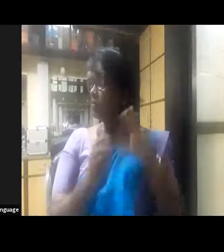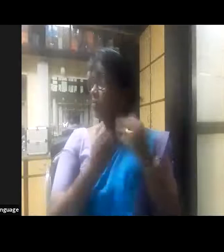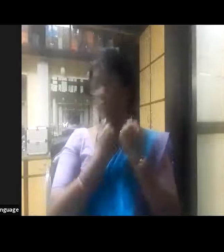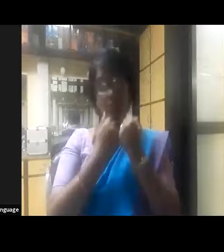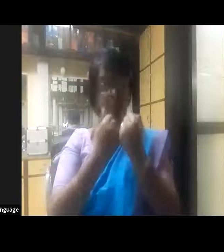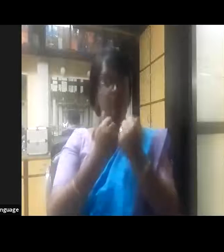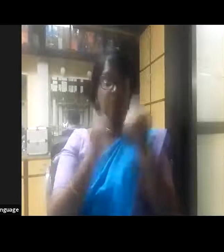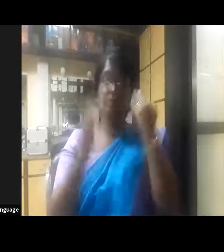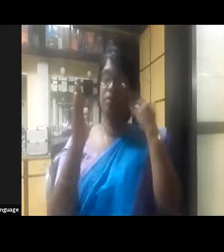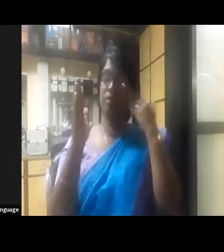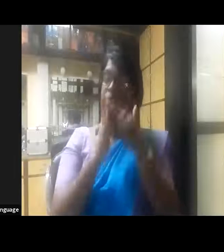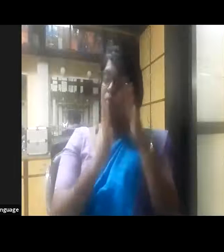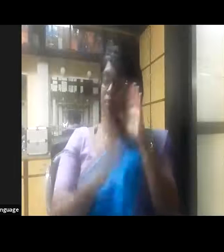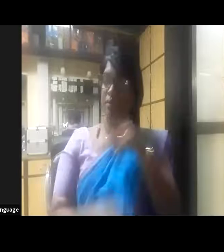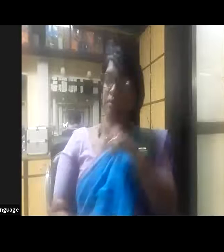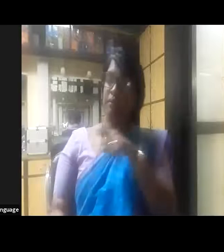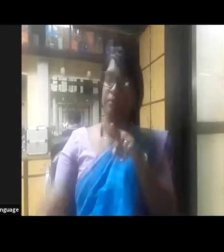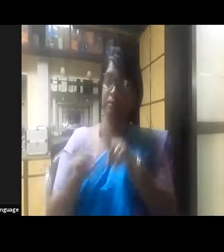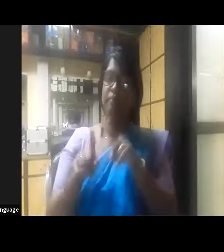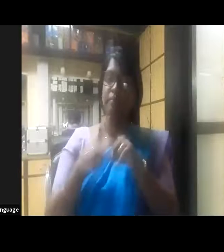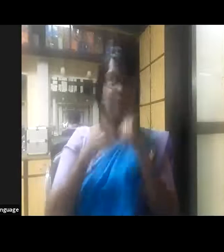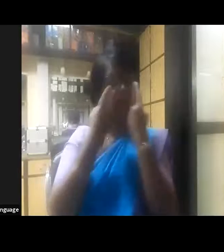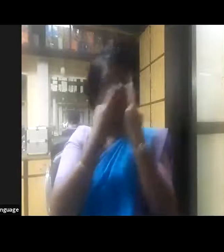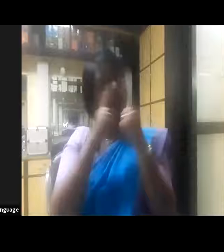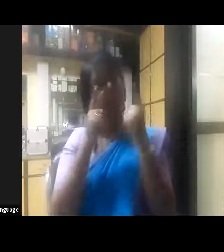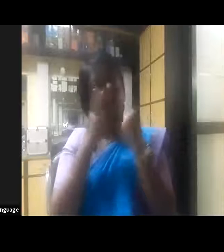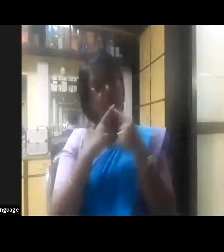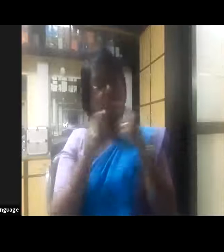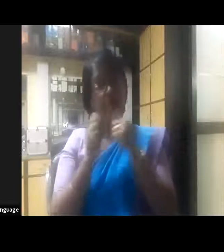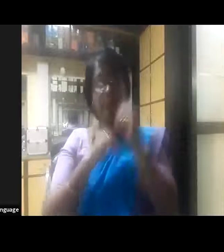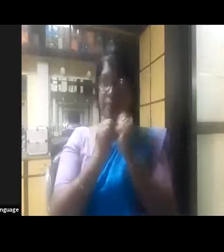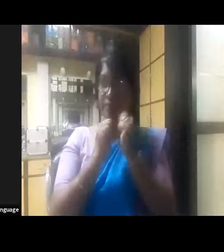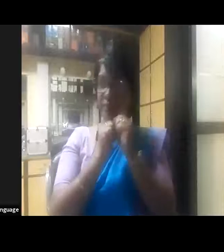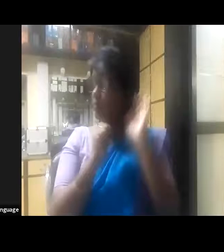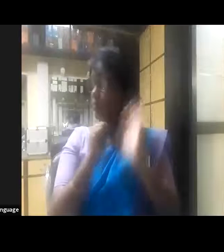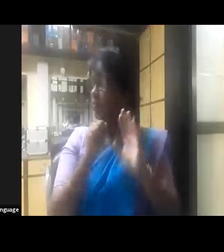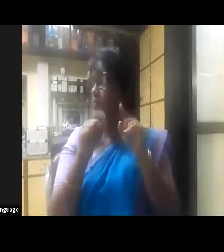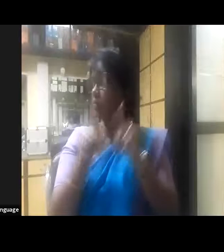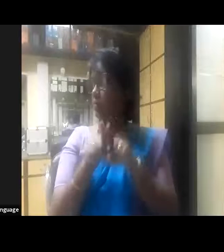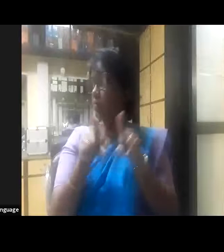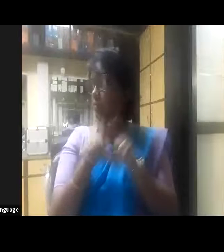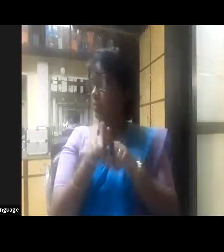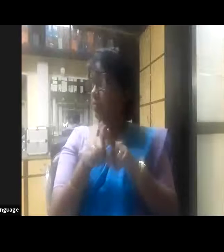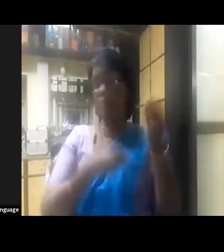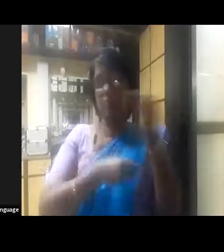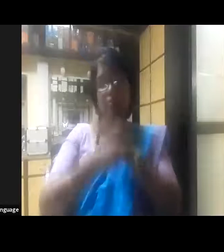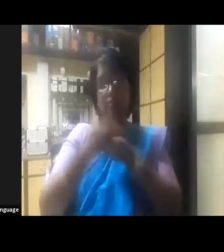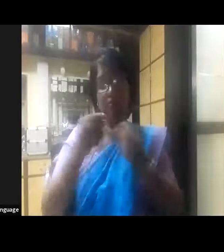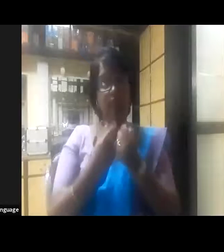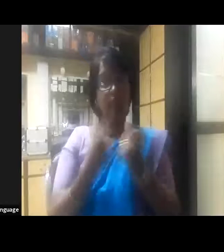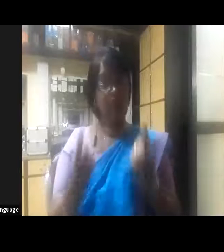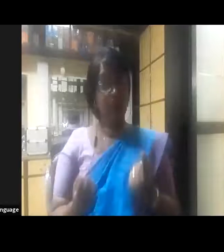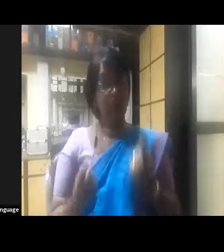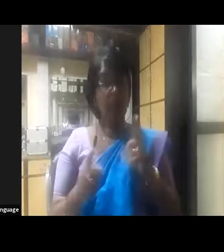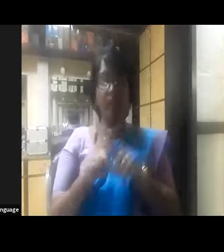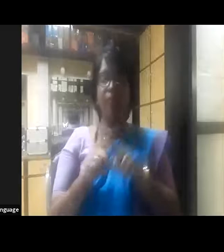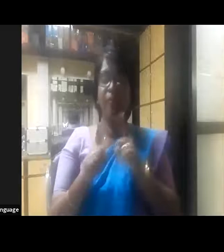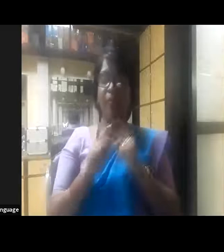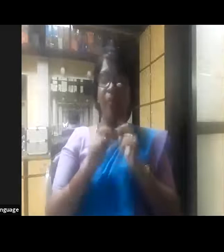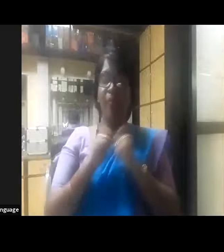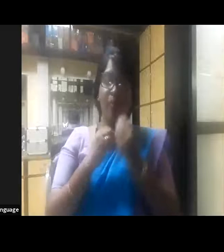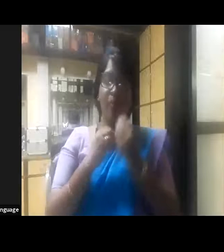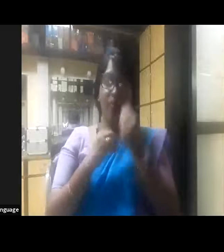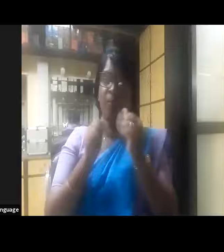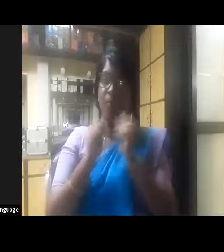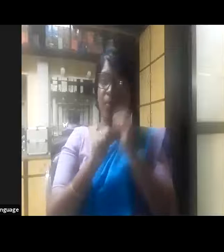adjusted themselves to provide solutions to meet the customer's requirements. Shipping lines started offering services which were able to keep